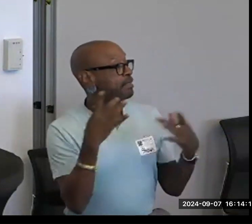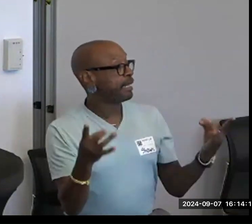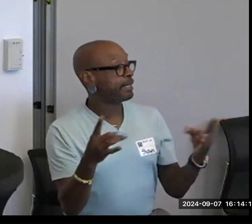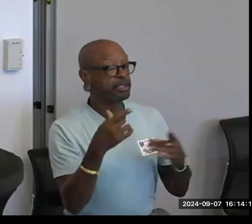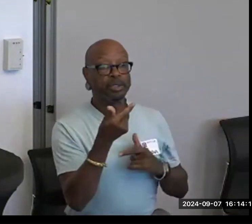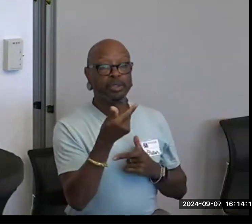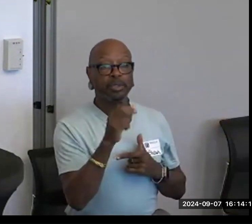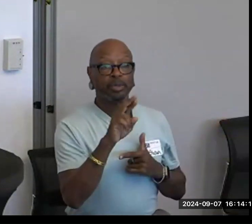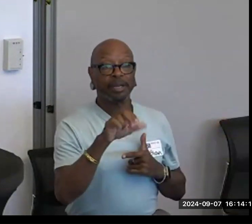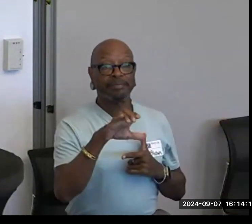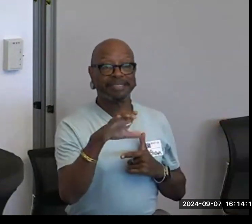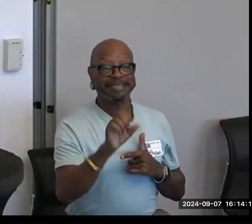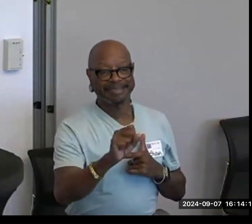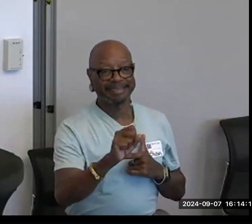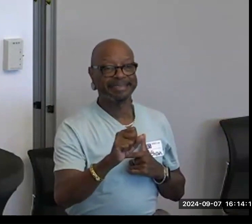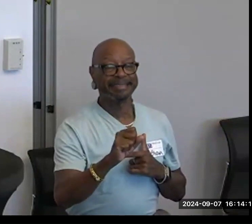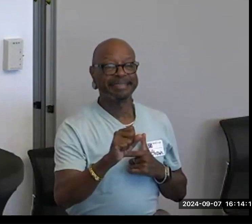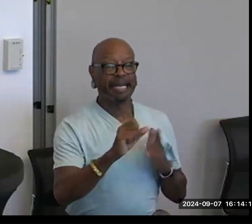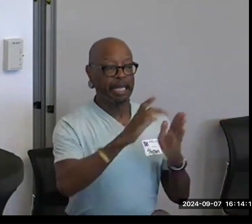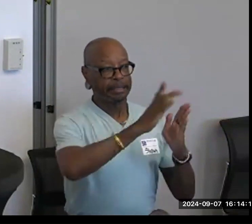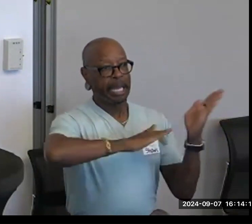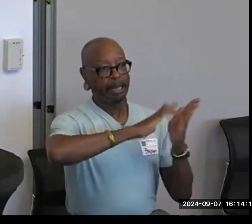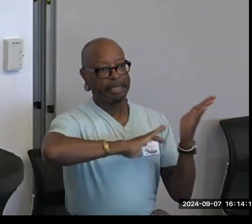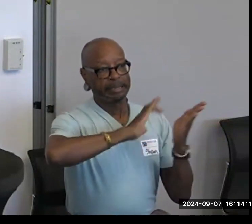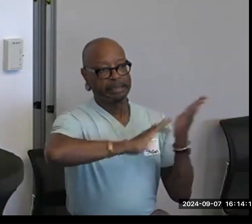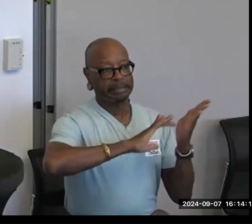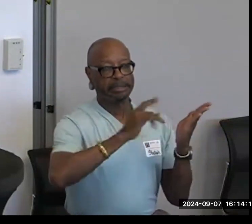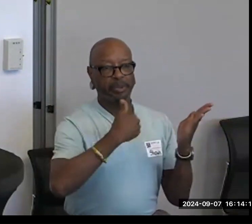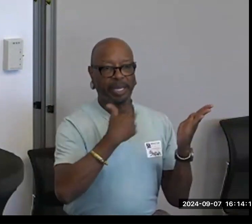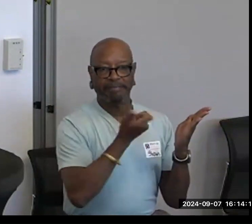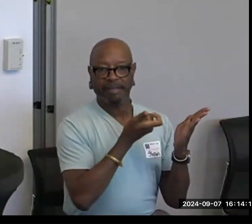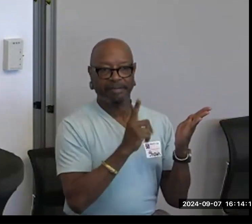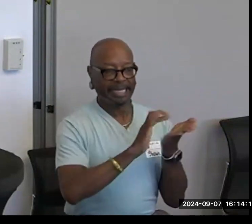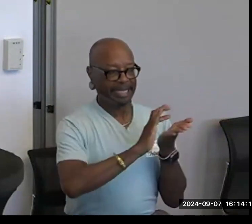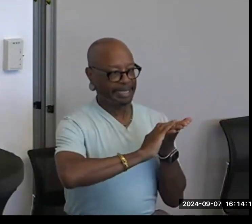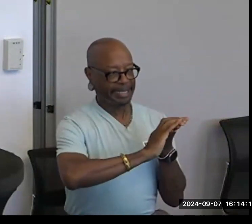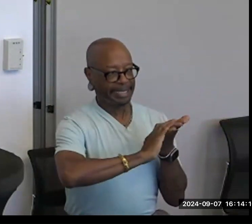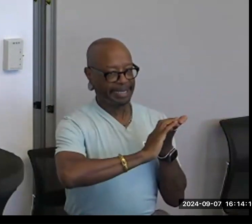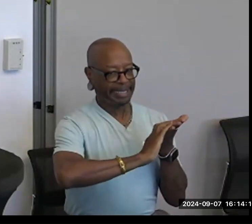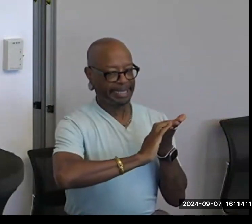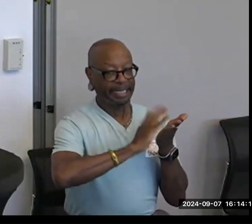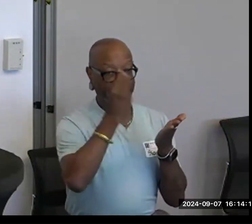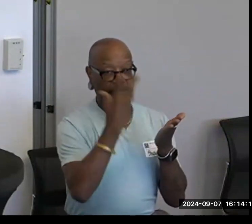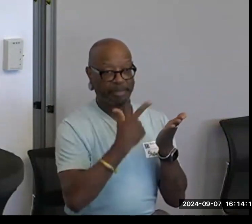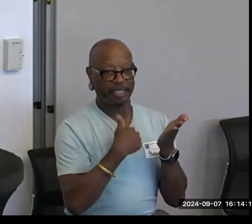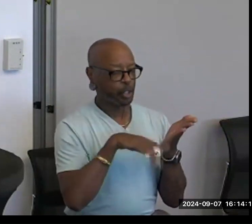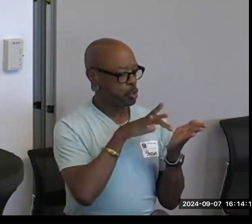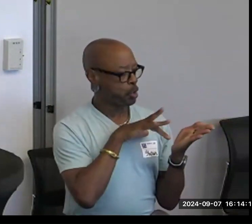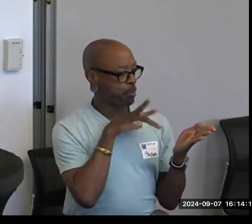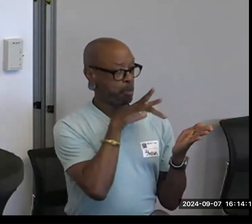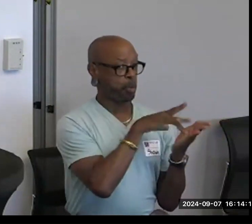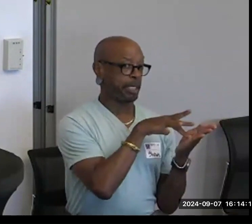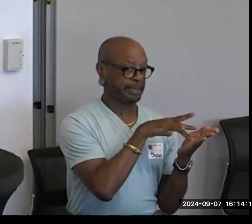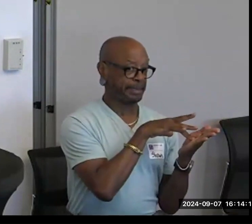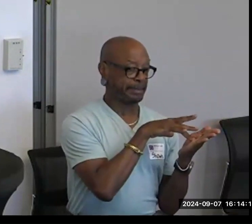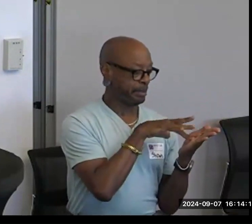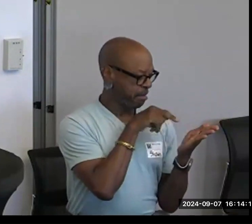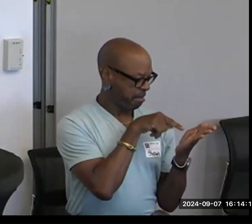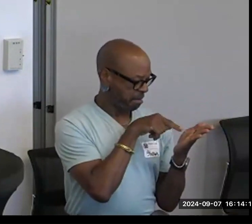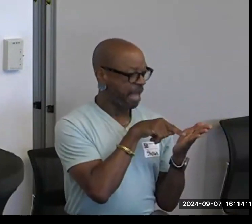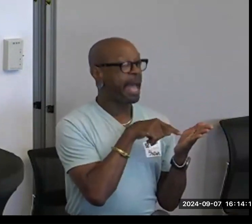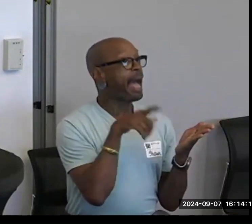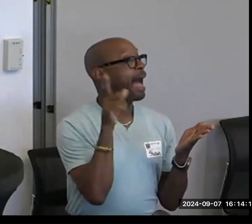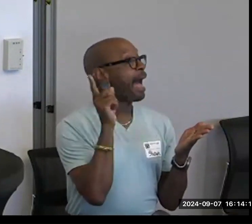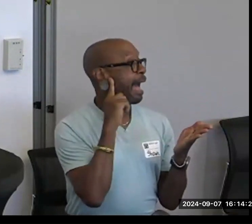graphics tablets, where you have all this tactile information, and you can press on a spot, and it has an